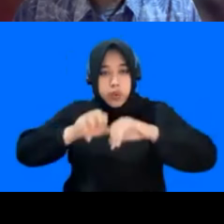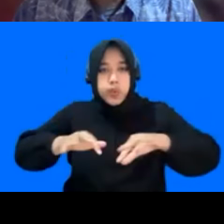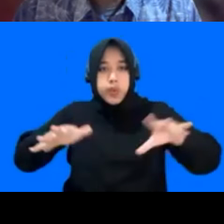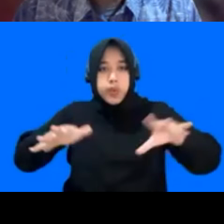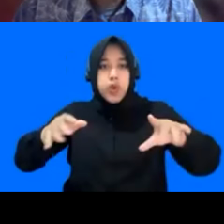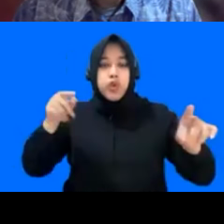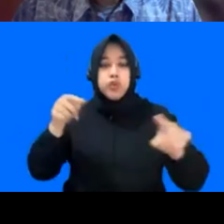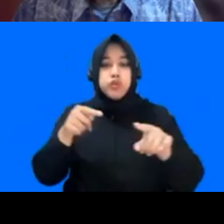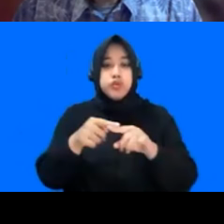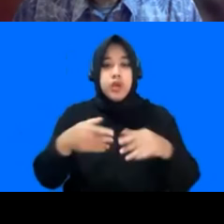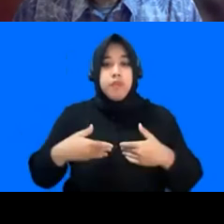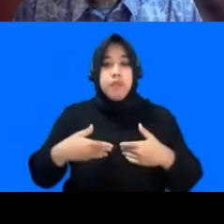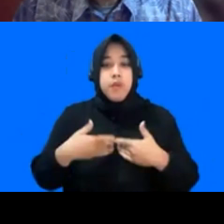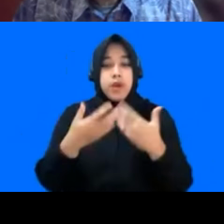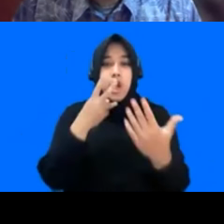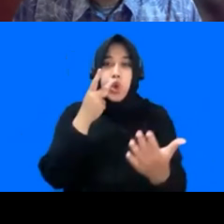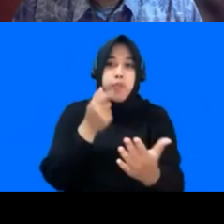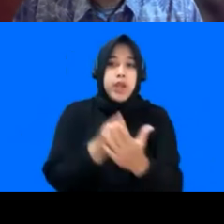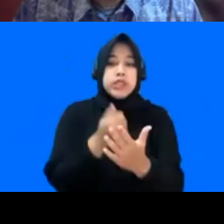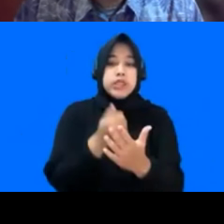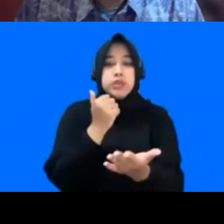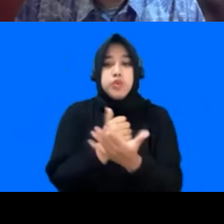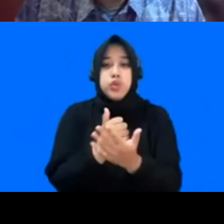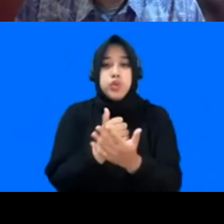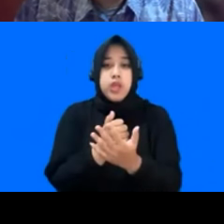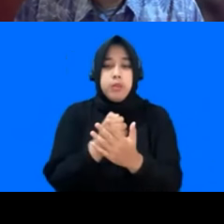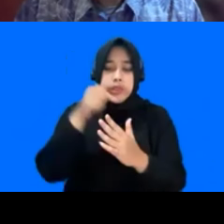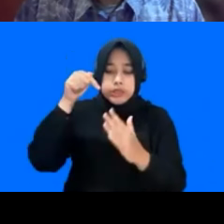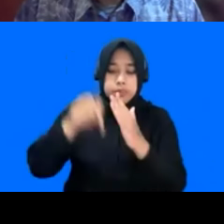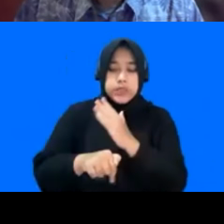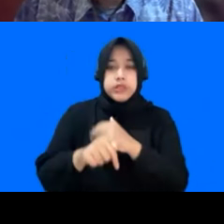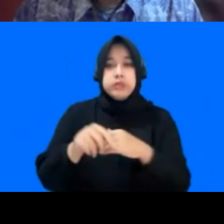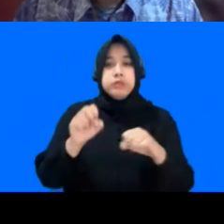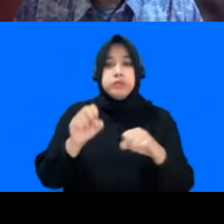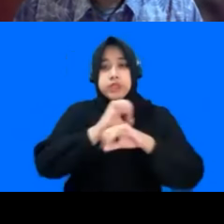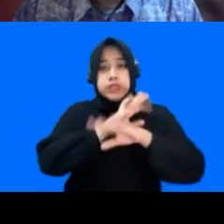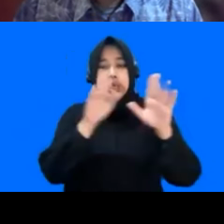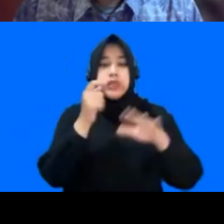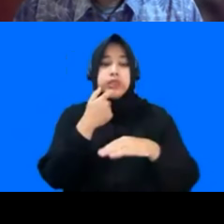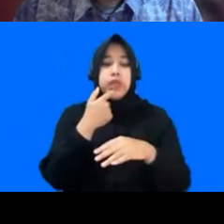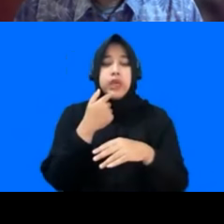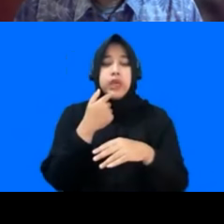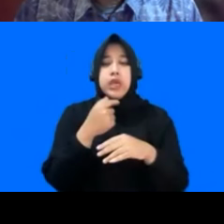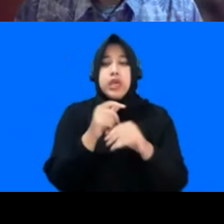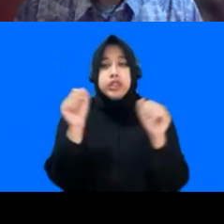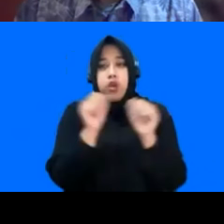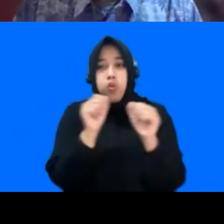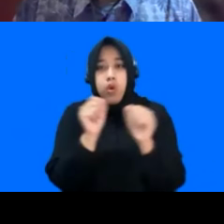recommendations. And this was the genesis of our Move As One coalition. We used